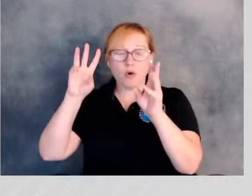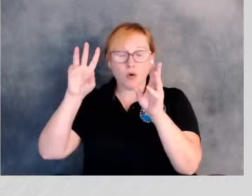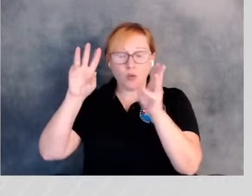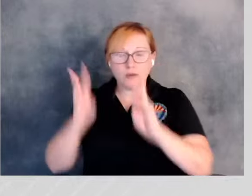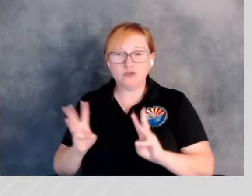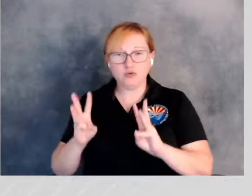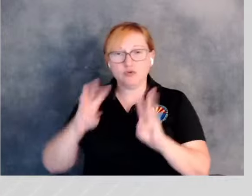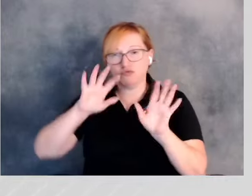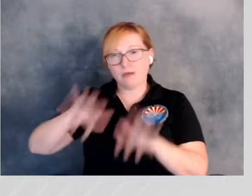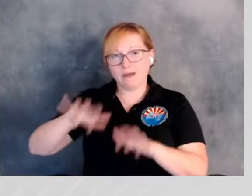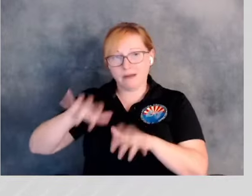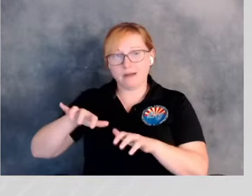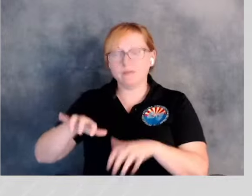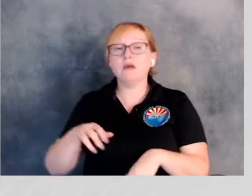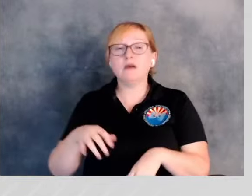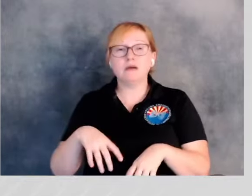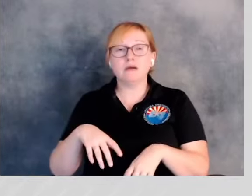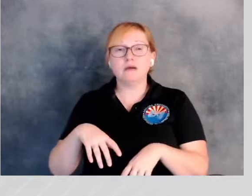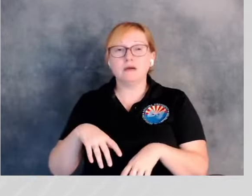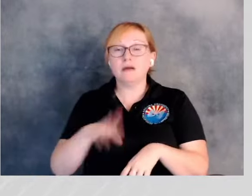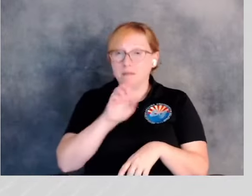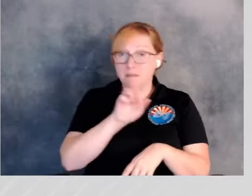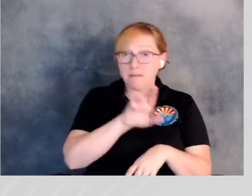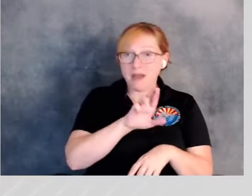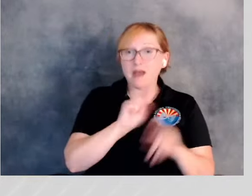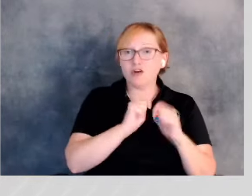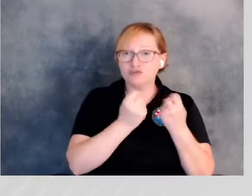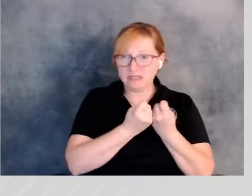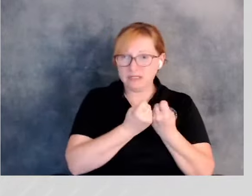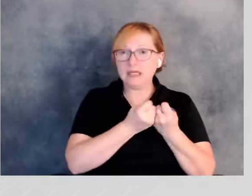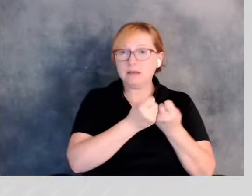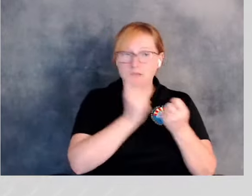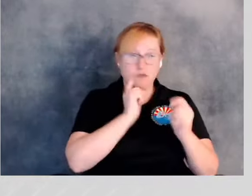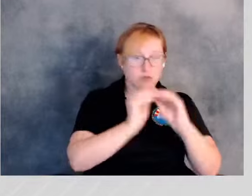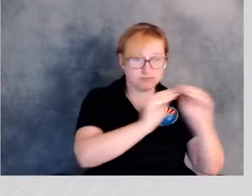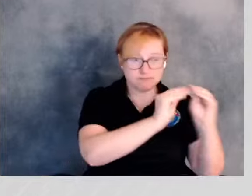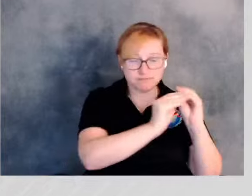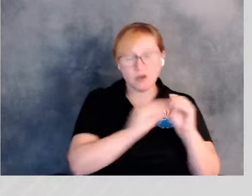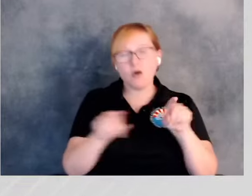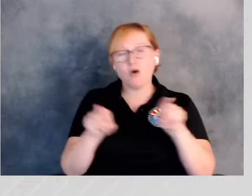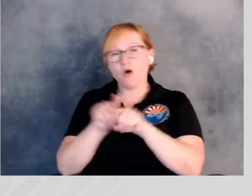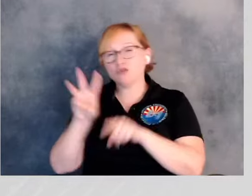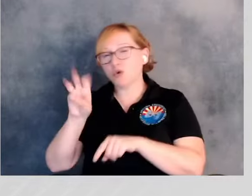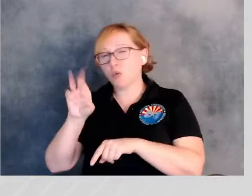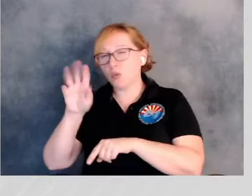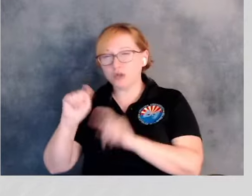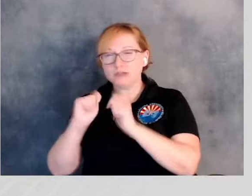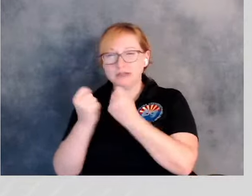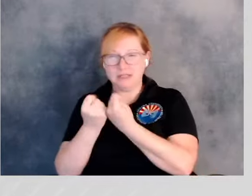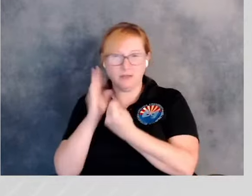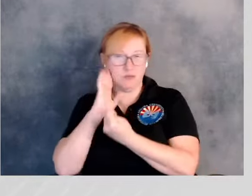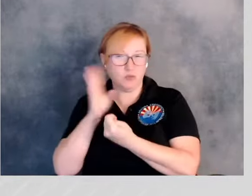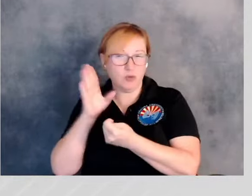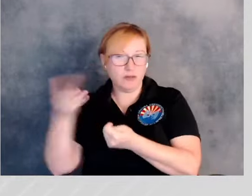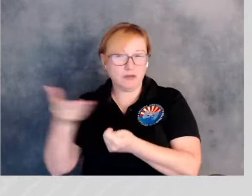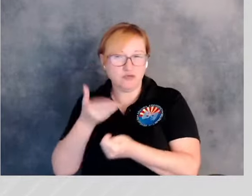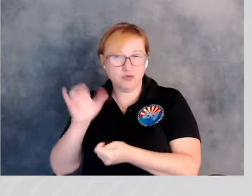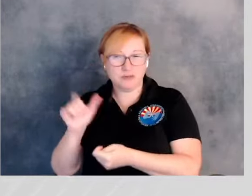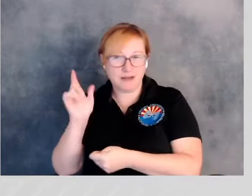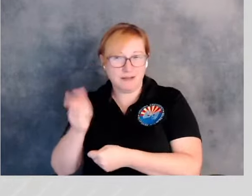WIRT team, we are focused on how we can prepare our community for the rainy season.